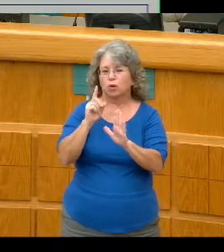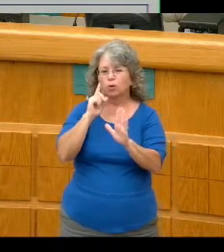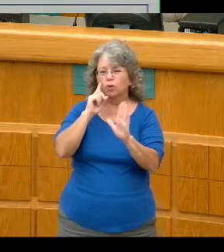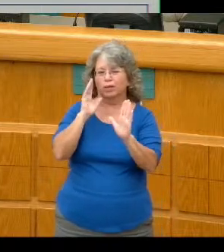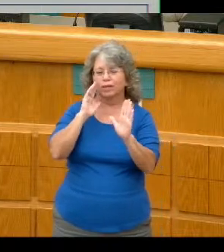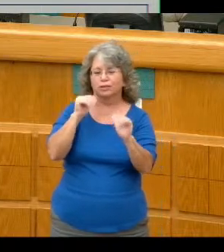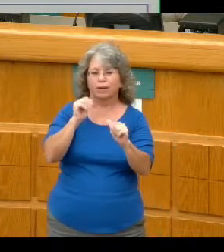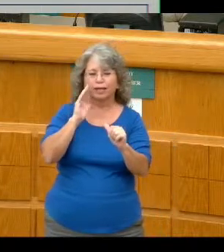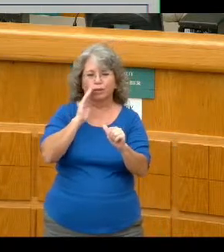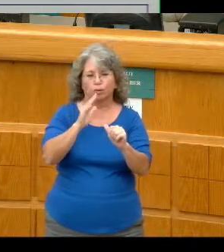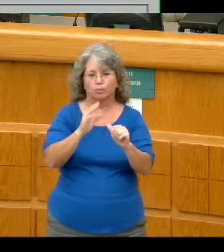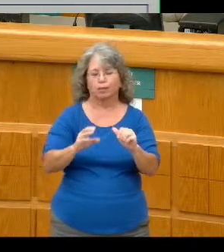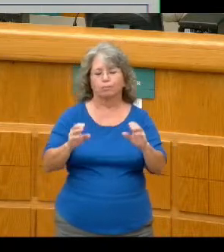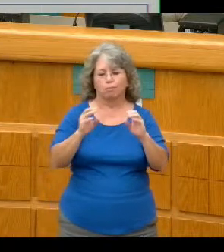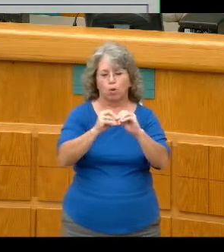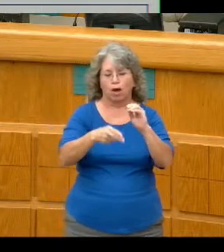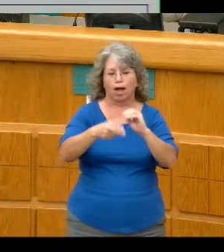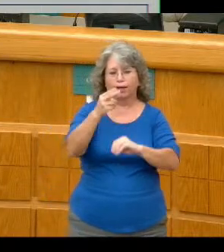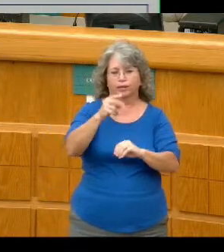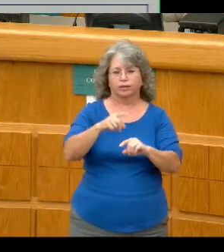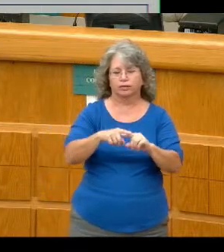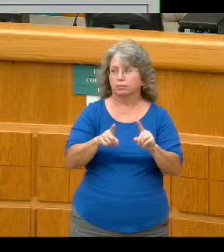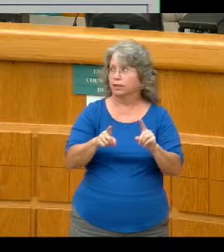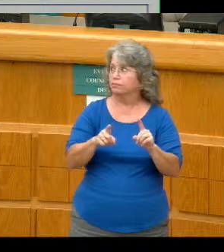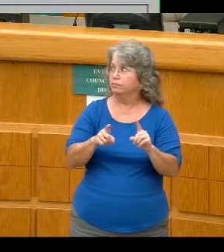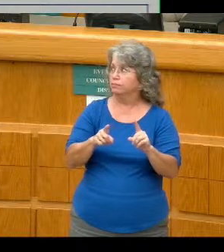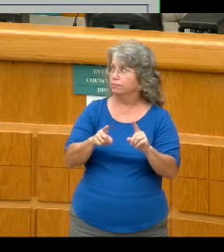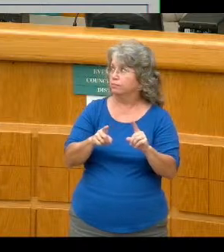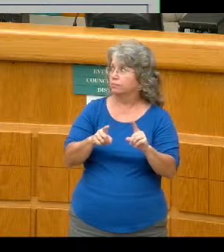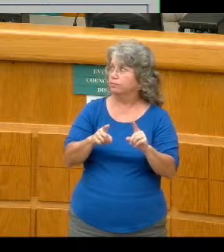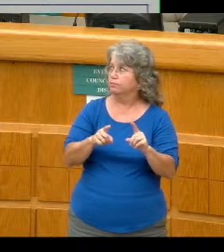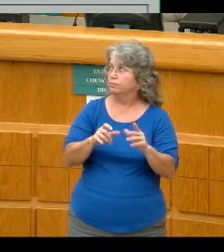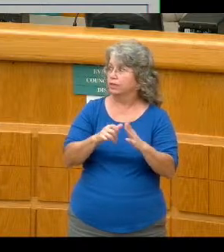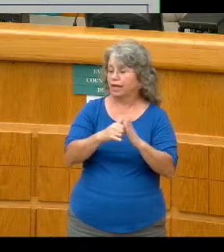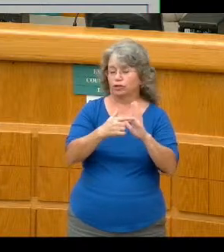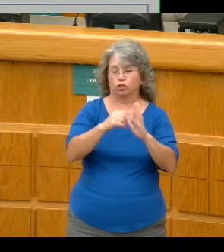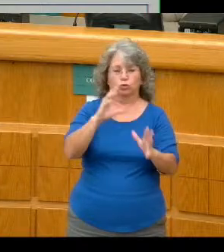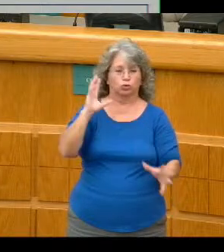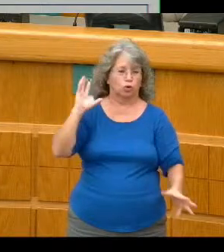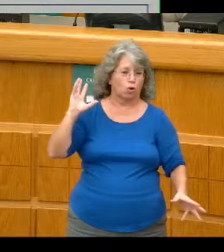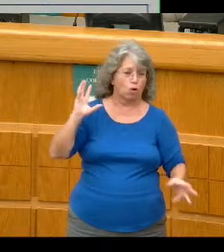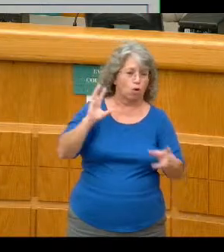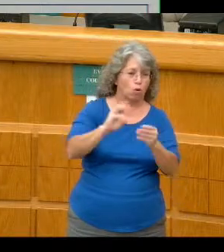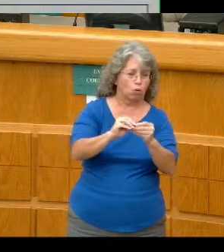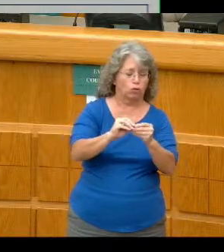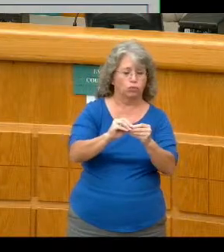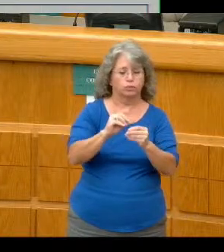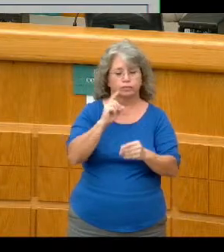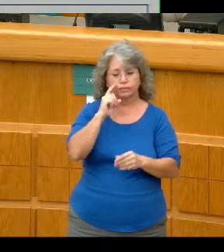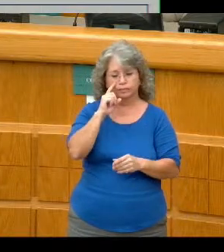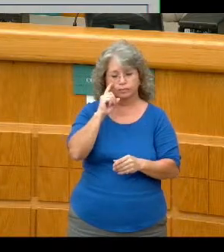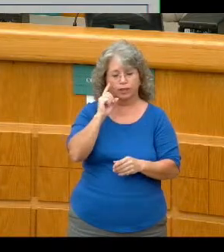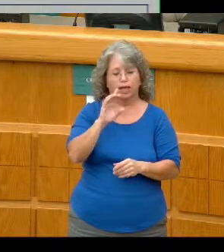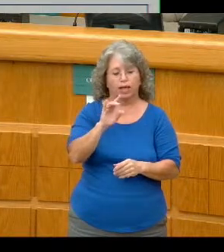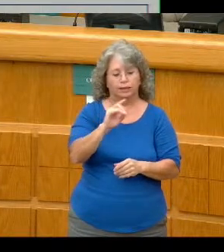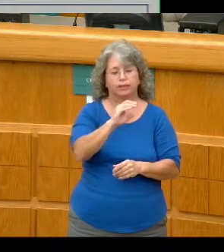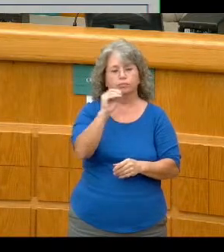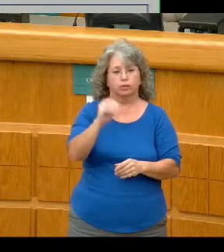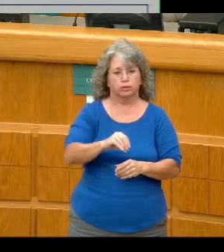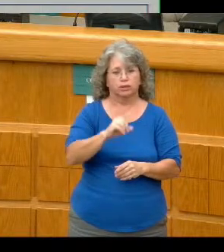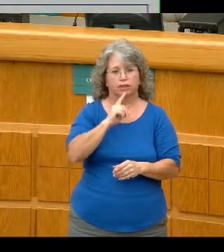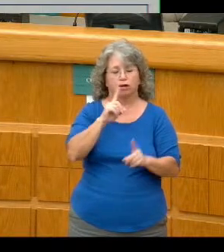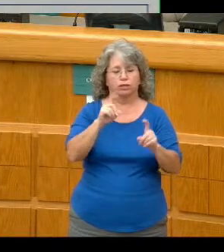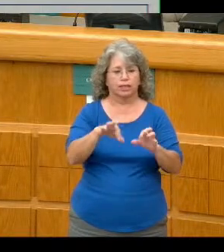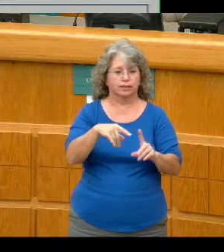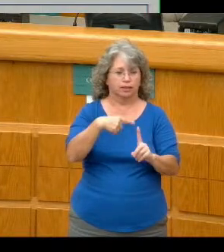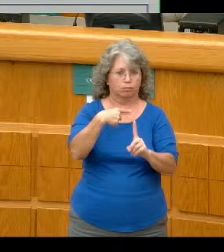rate for that. But it kind of shows you not just 2 subsamples of the data set, but also the whole sample. So 18%